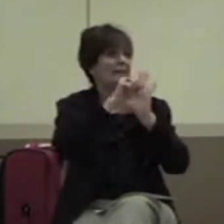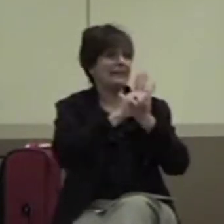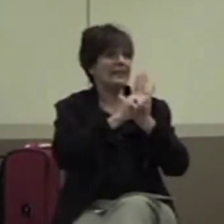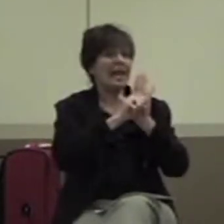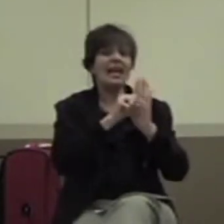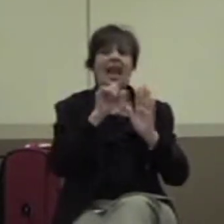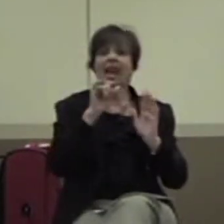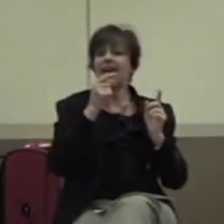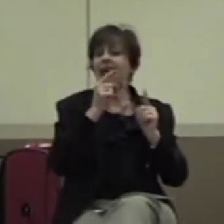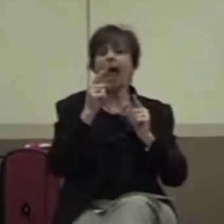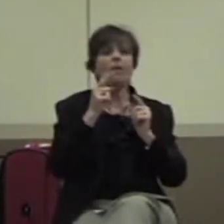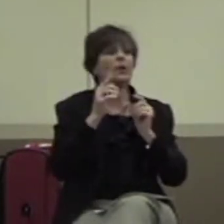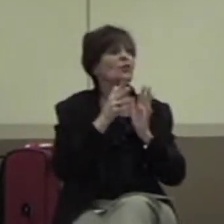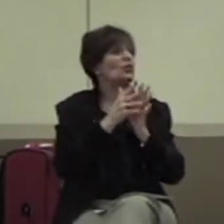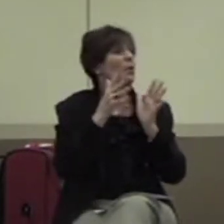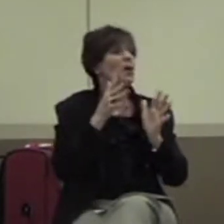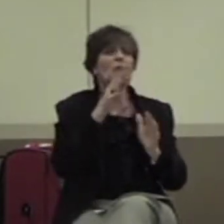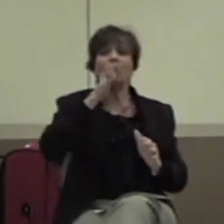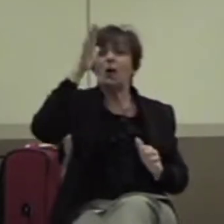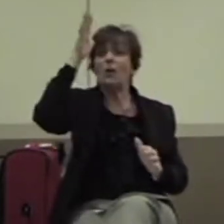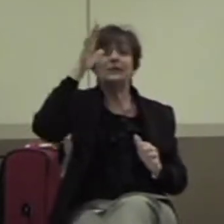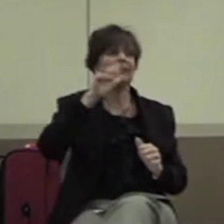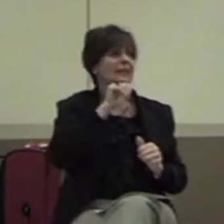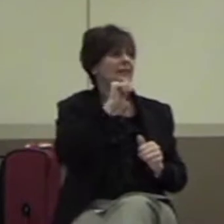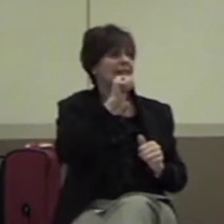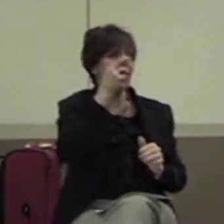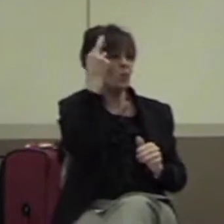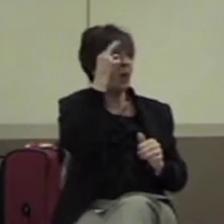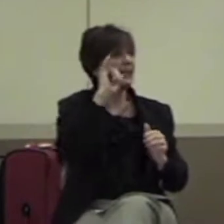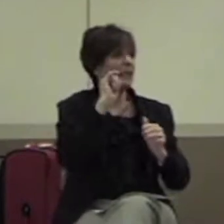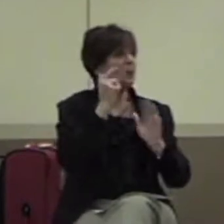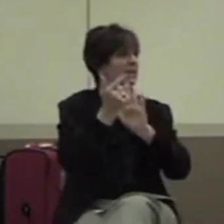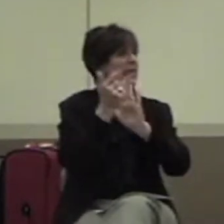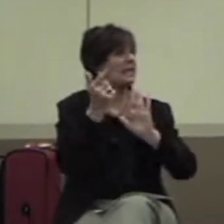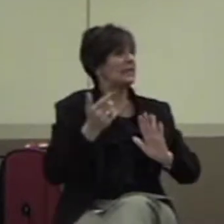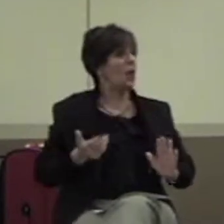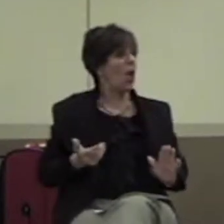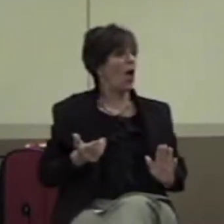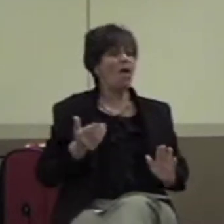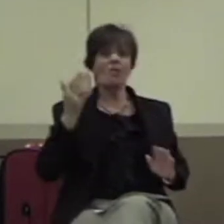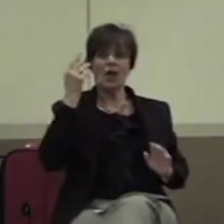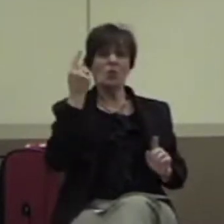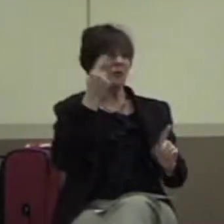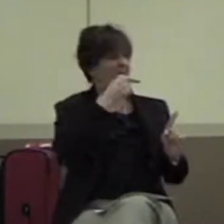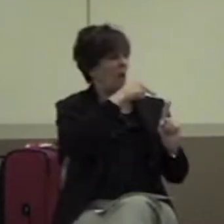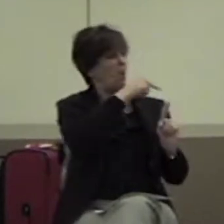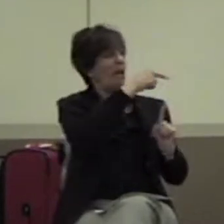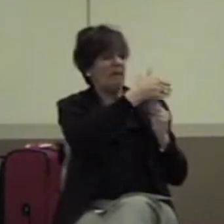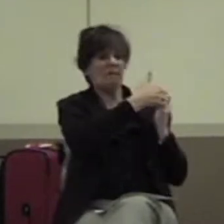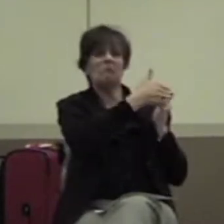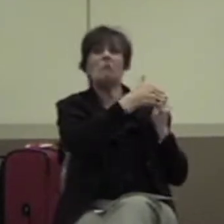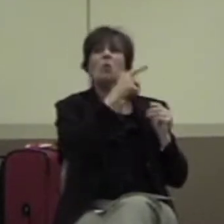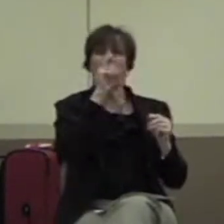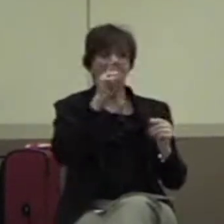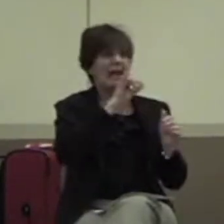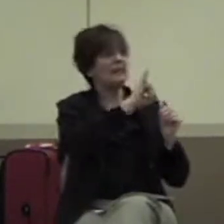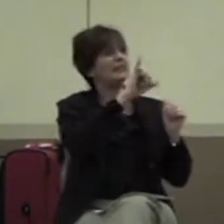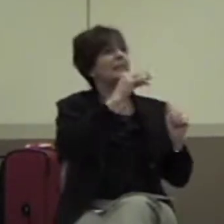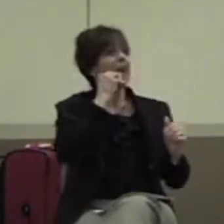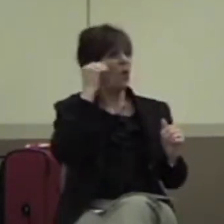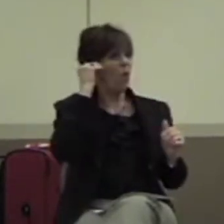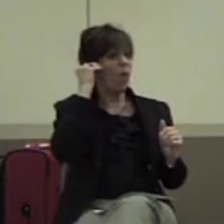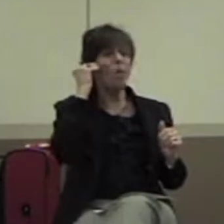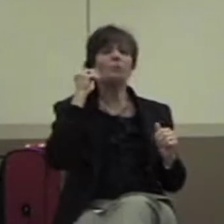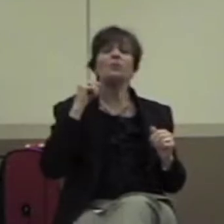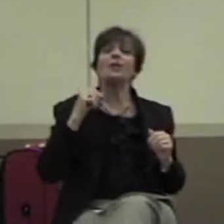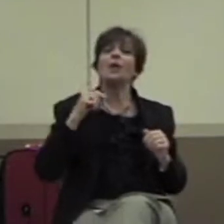state. And like I said, it happened so much, parents didn't know it was against the law. And they knew somebody down the street who'd had to stay home.